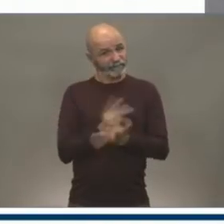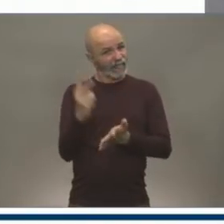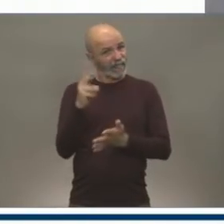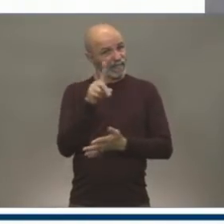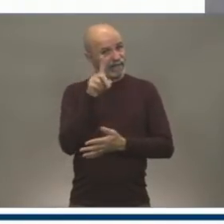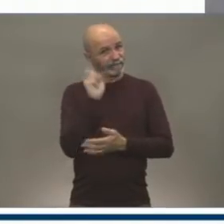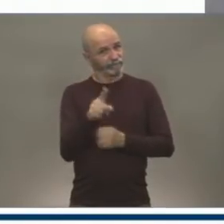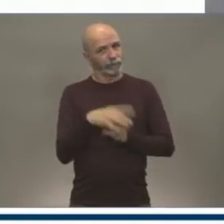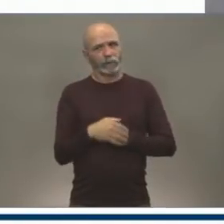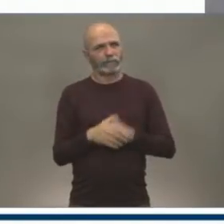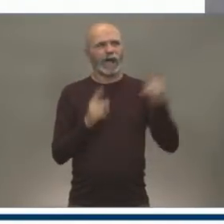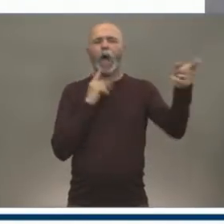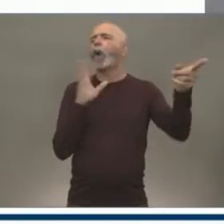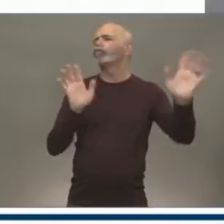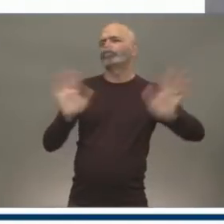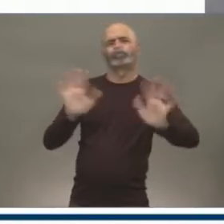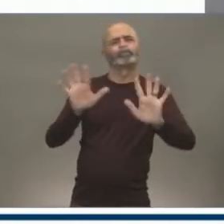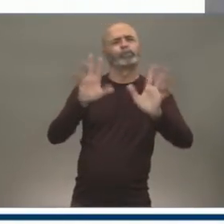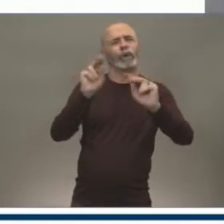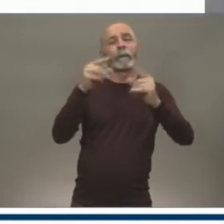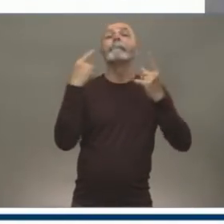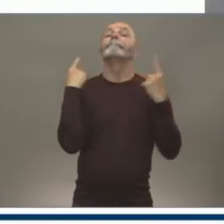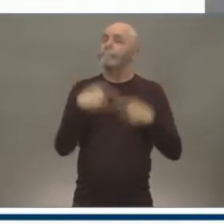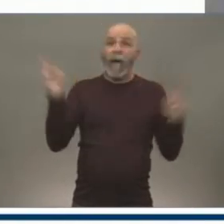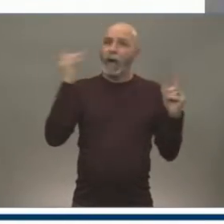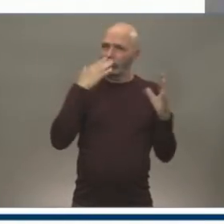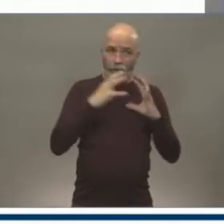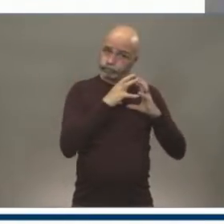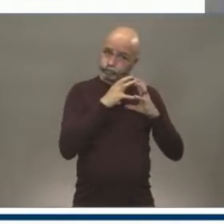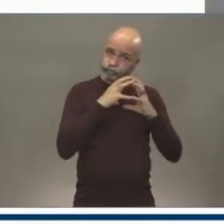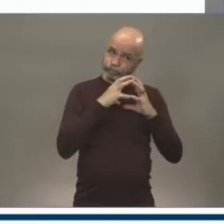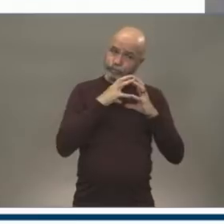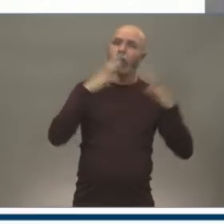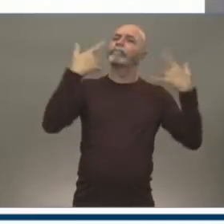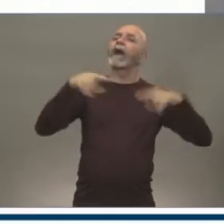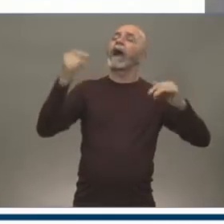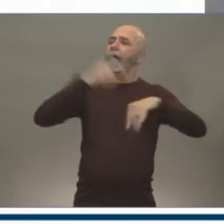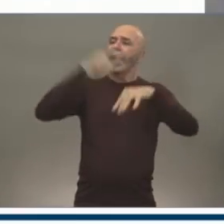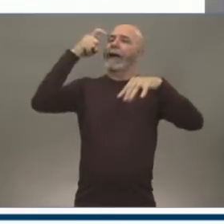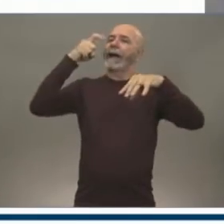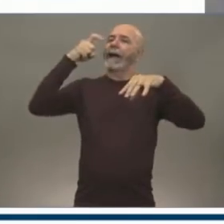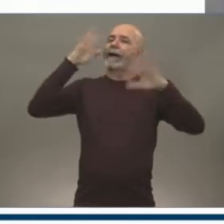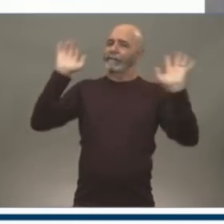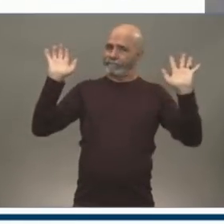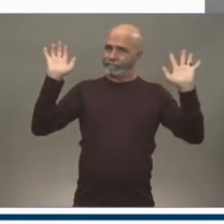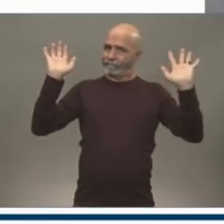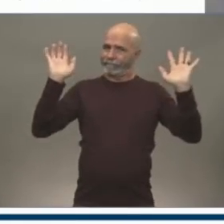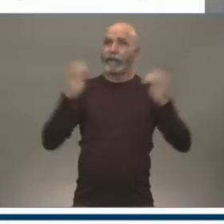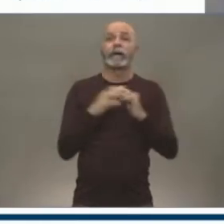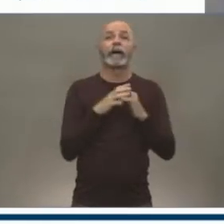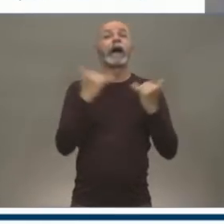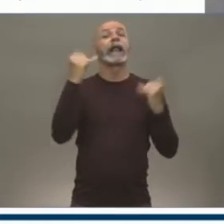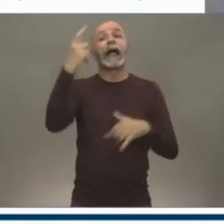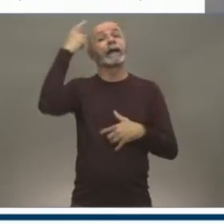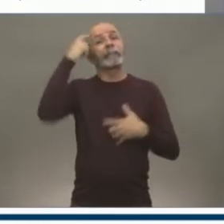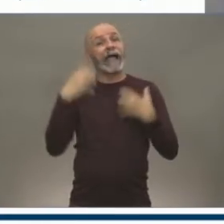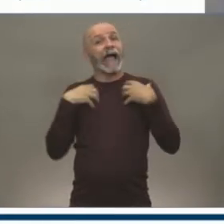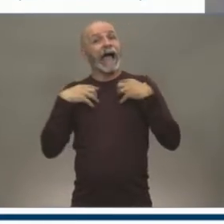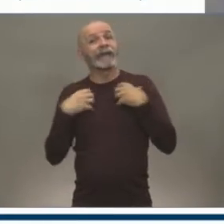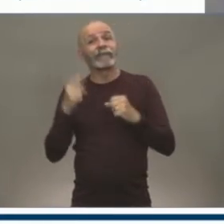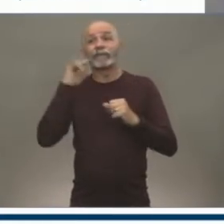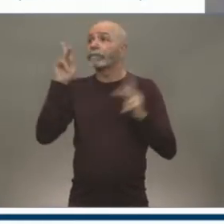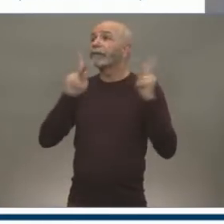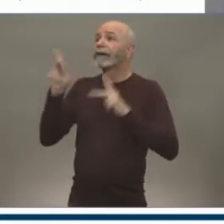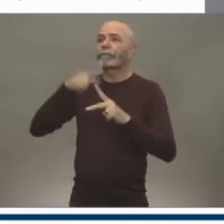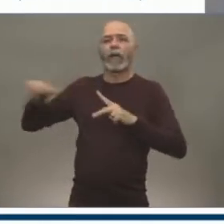huge success in many ways, and to be perfectly frank, it's been a huge success for the mental health of Atlantic Canadians. I don't have to remind all